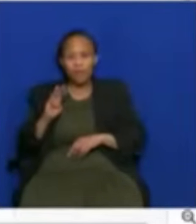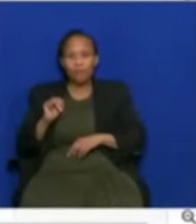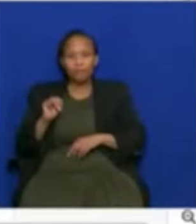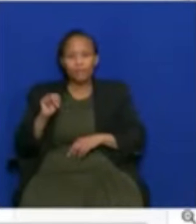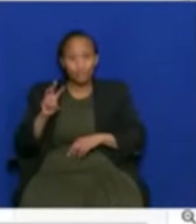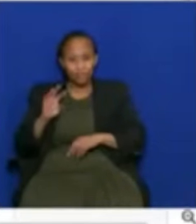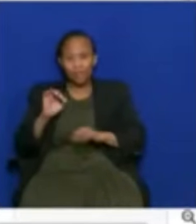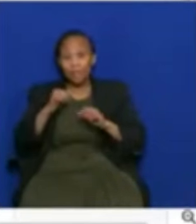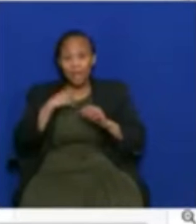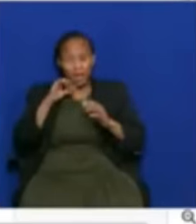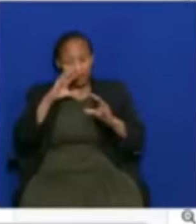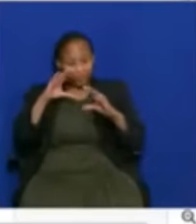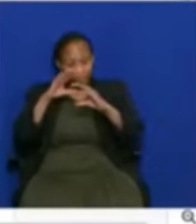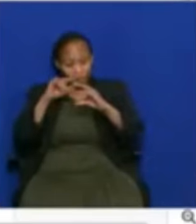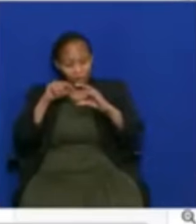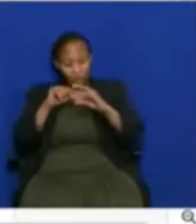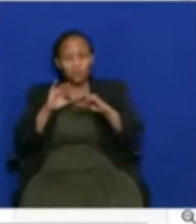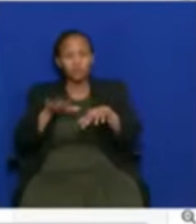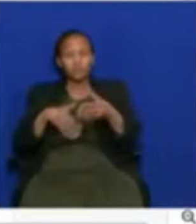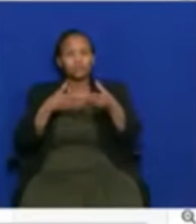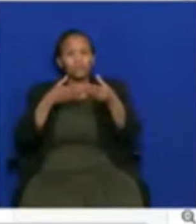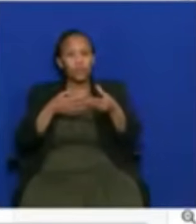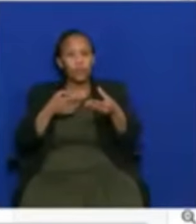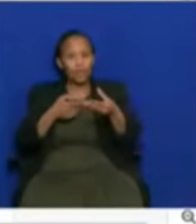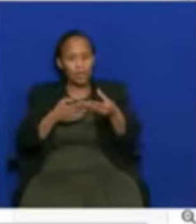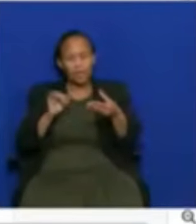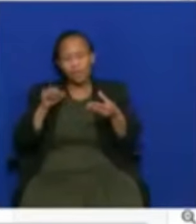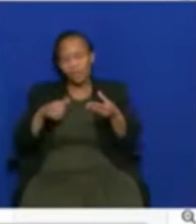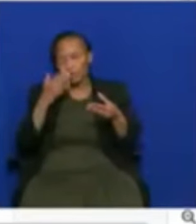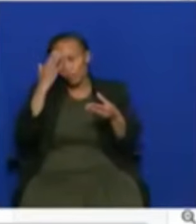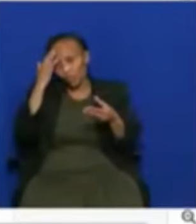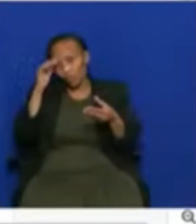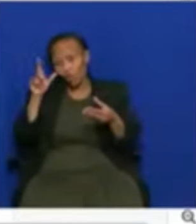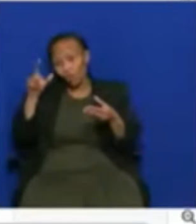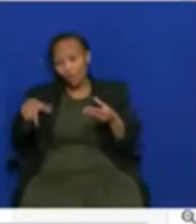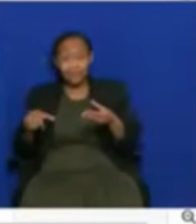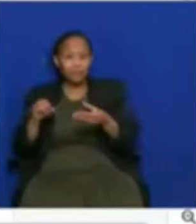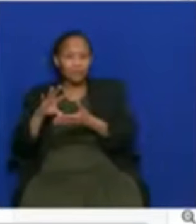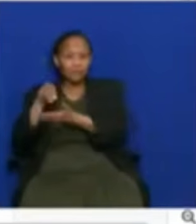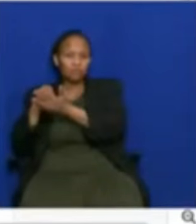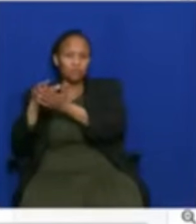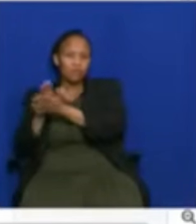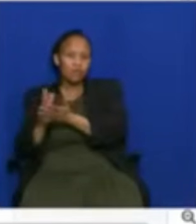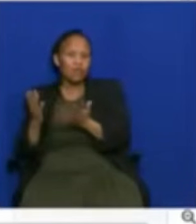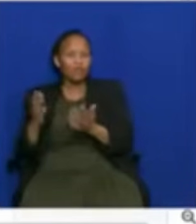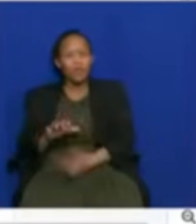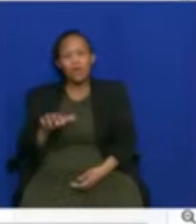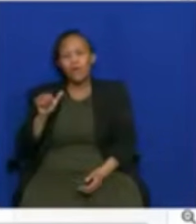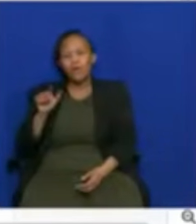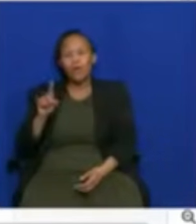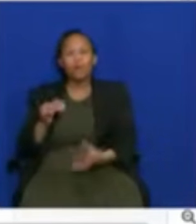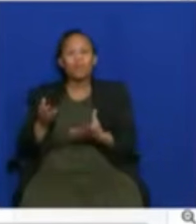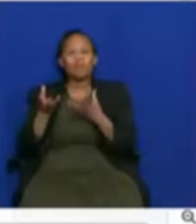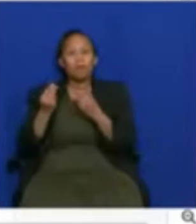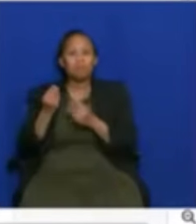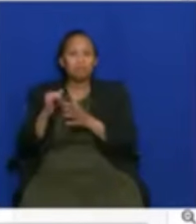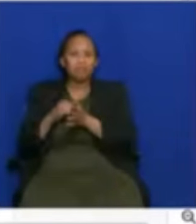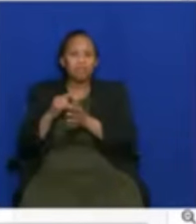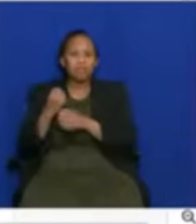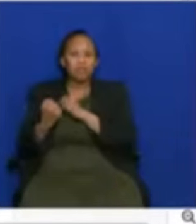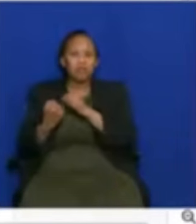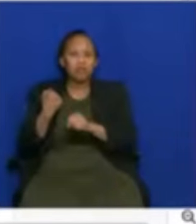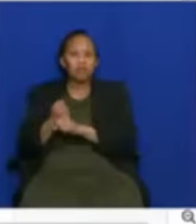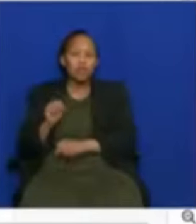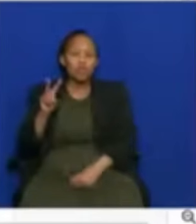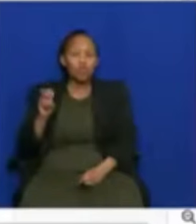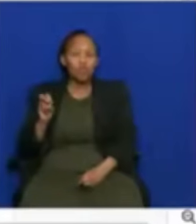from BMW is in the A1. That is yet to be obtained in January 2025. I'm saying the dockets